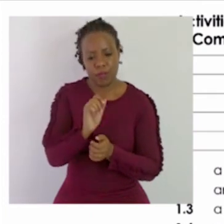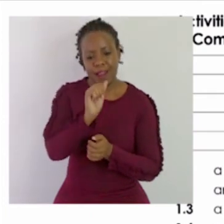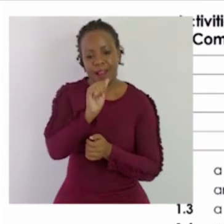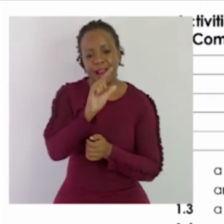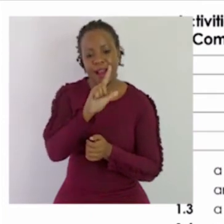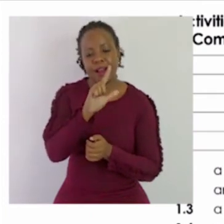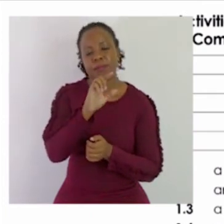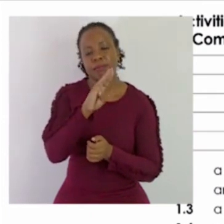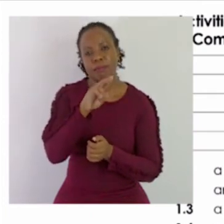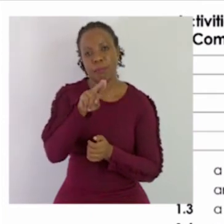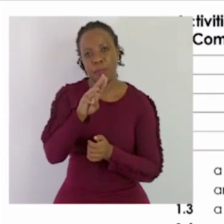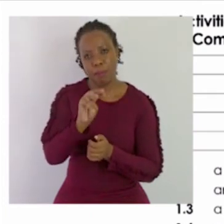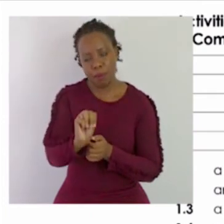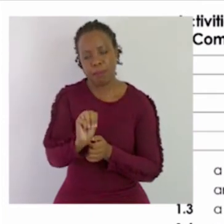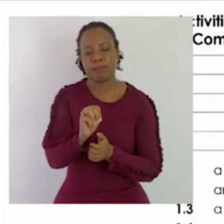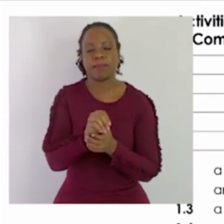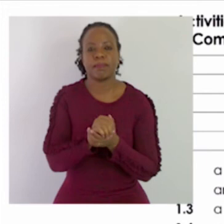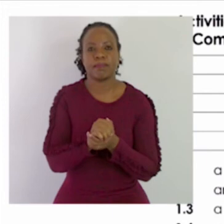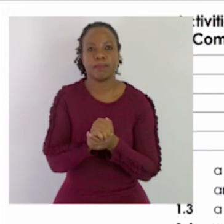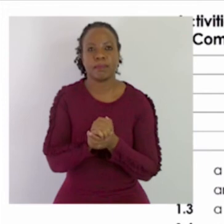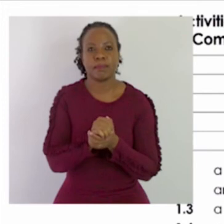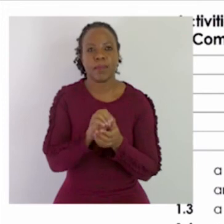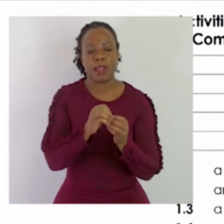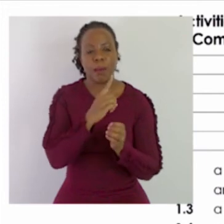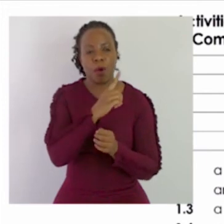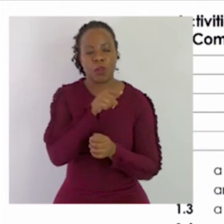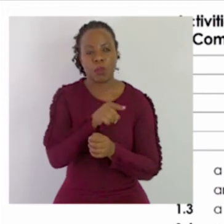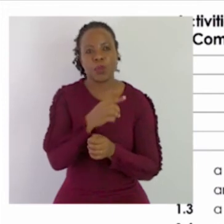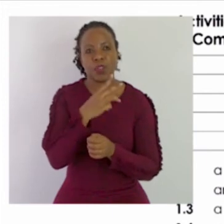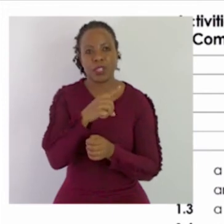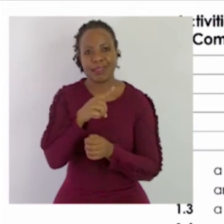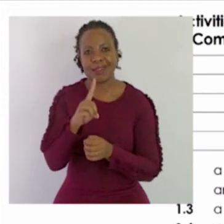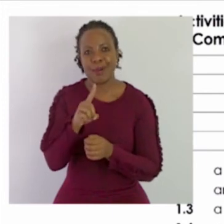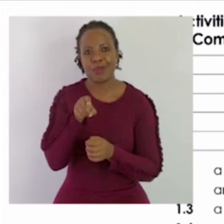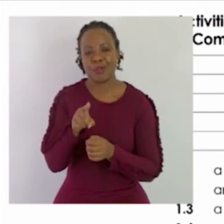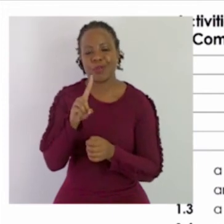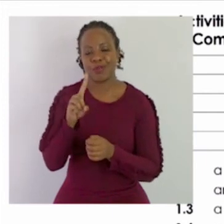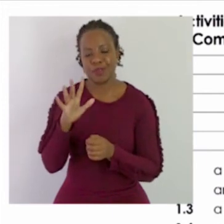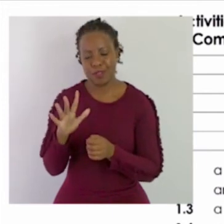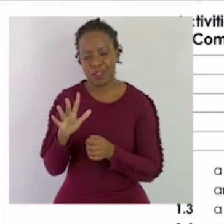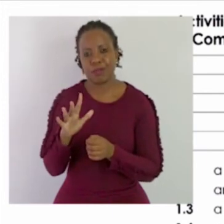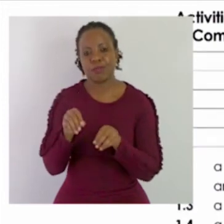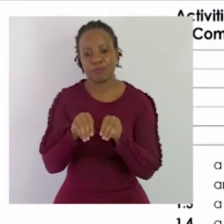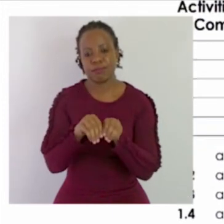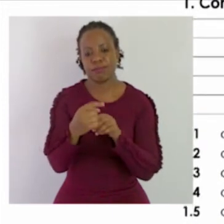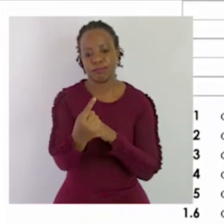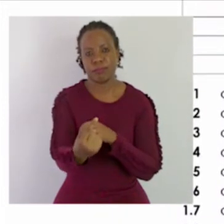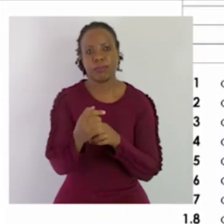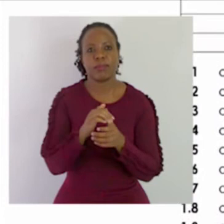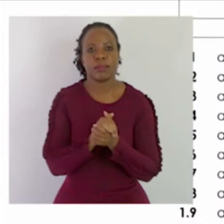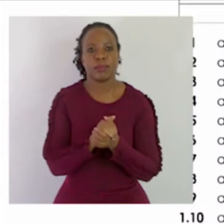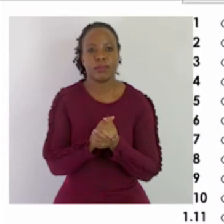photographs. So from number 3 up to the last one, you do them on your own.